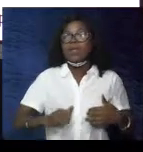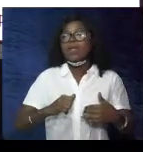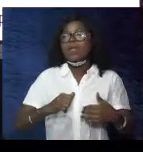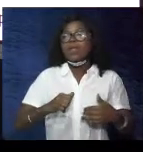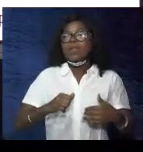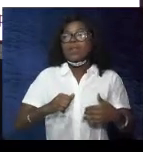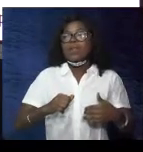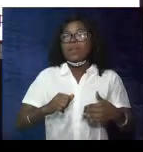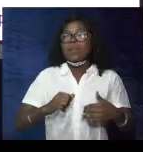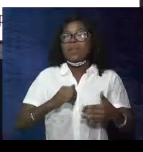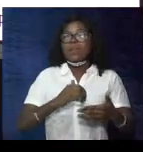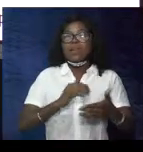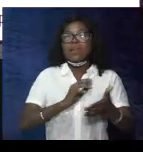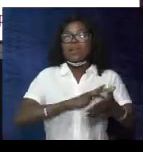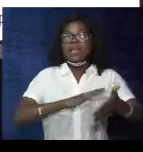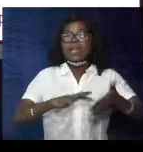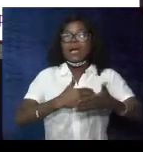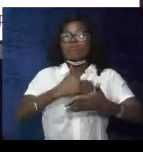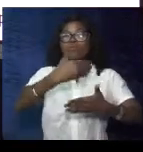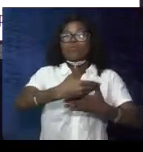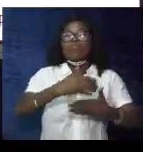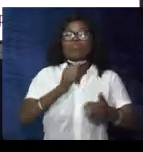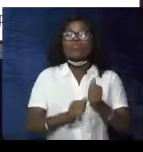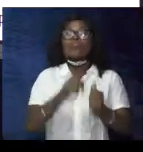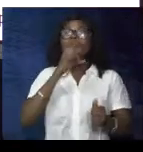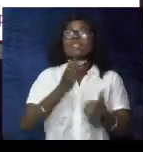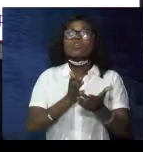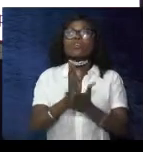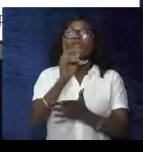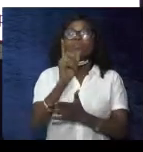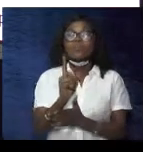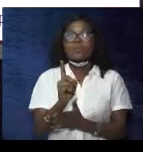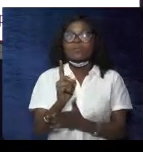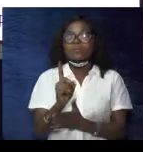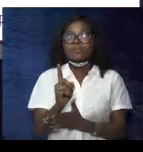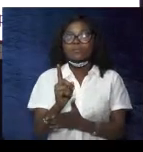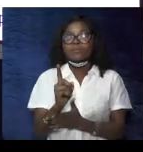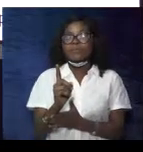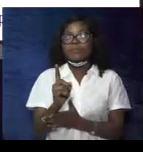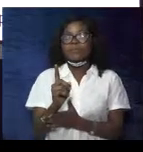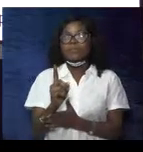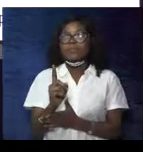the sentences is an objective obligation?